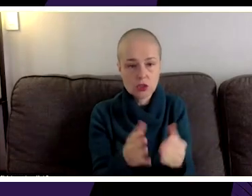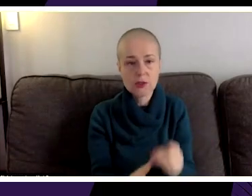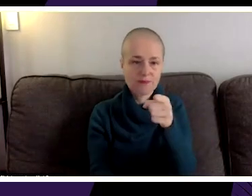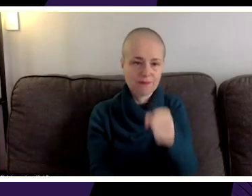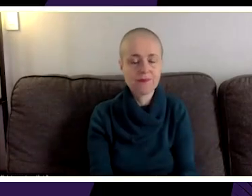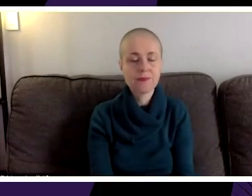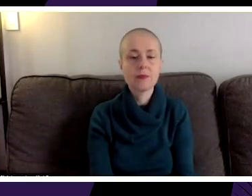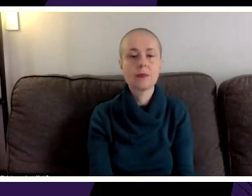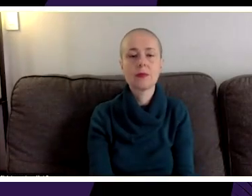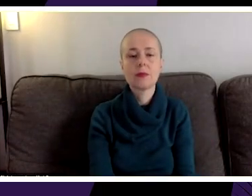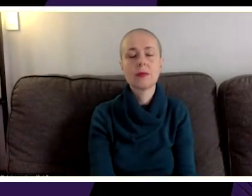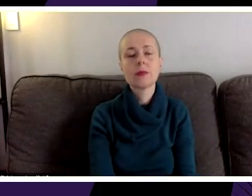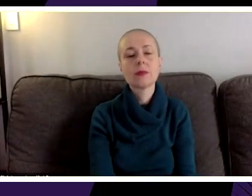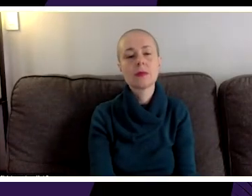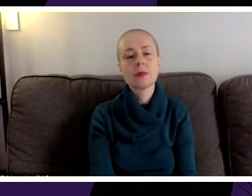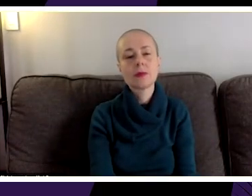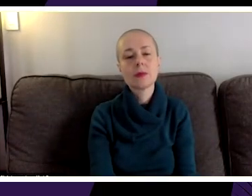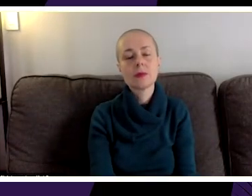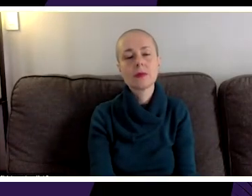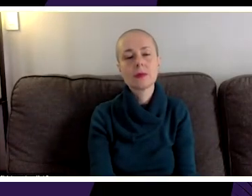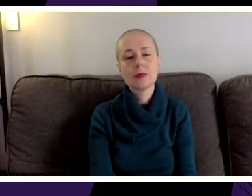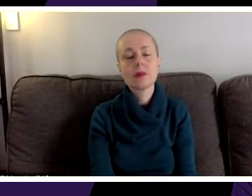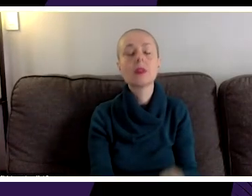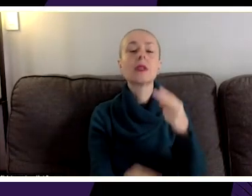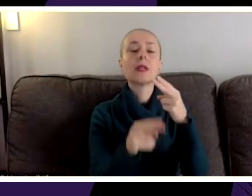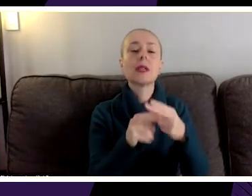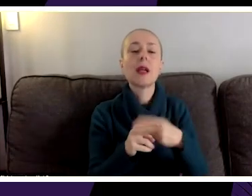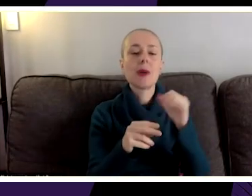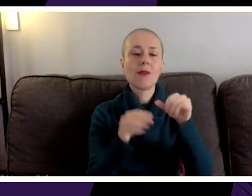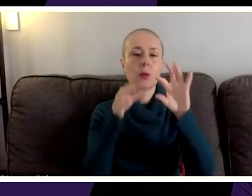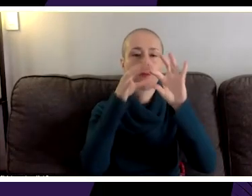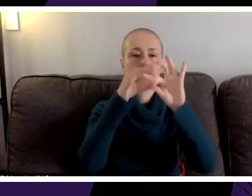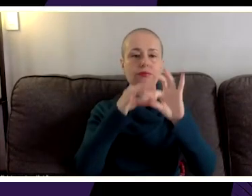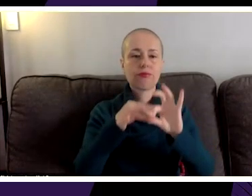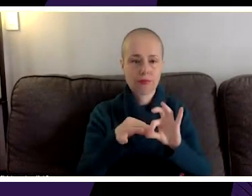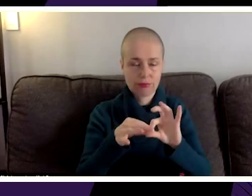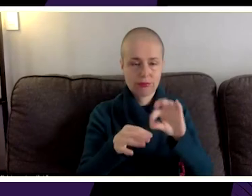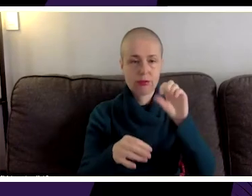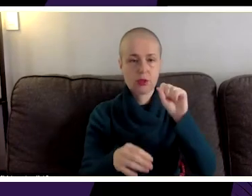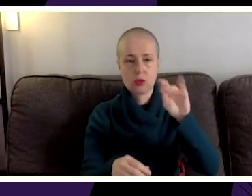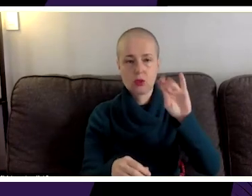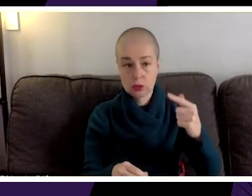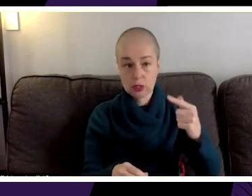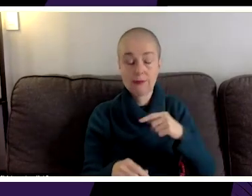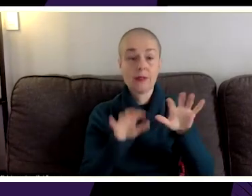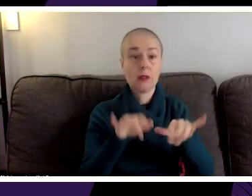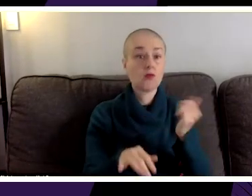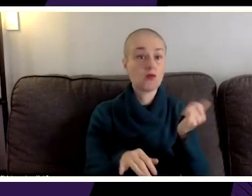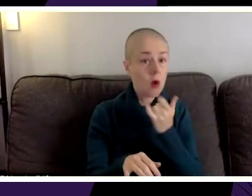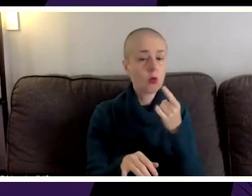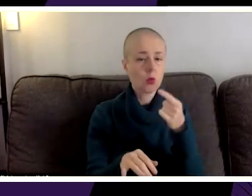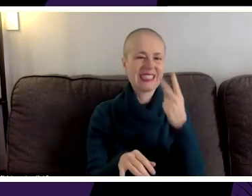greeter function. So it says name has to be a string. And so when you use it wrong, you'll see that you get these little